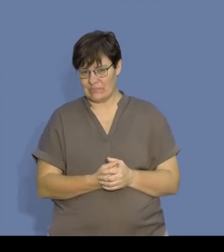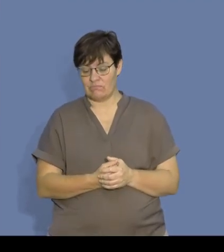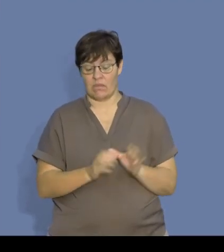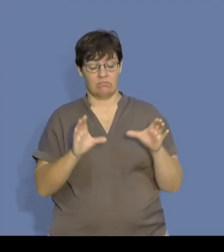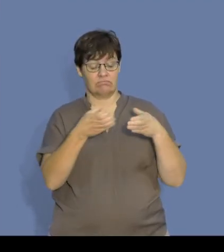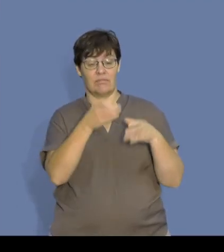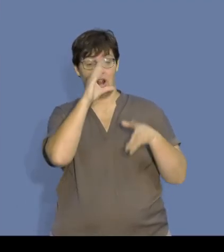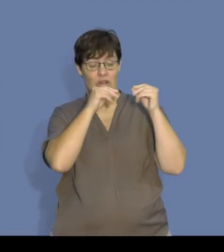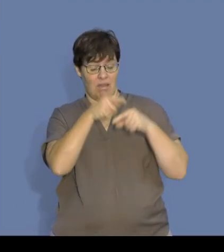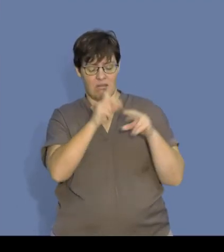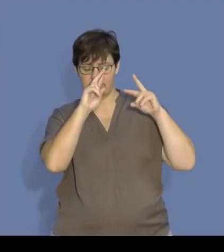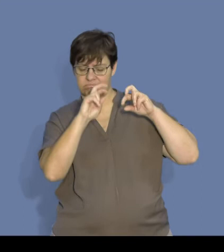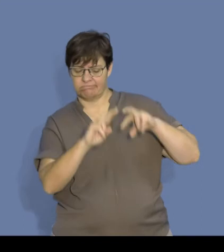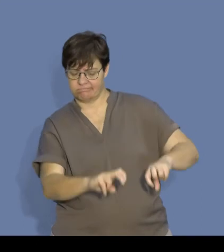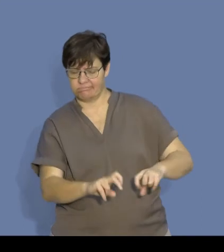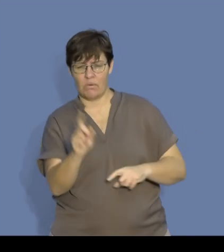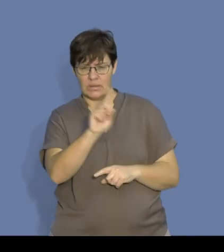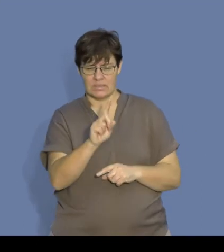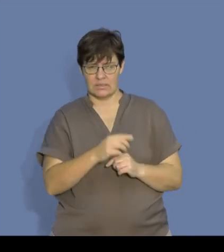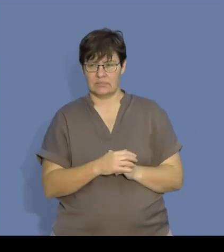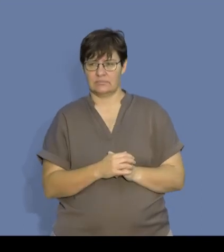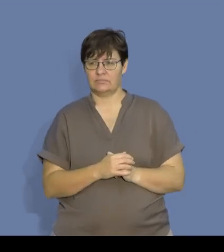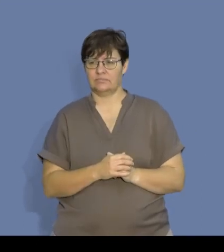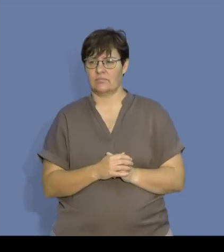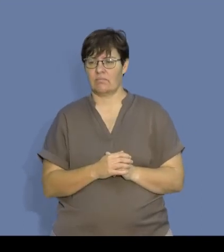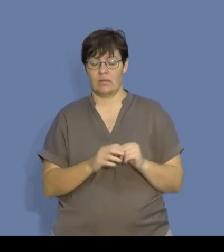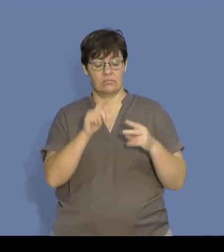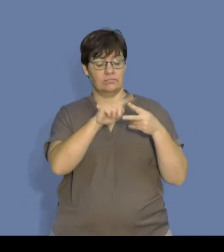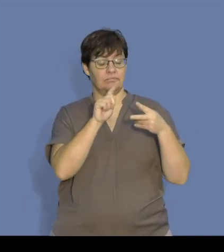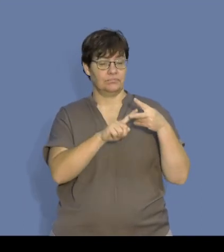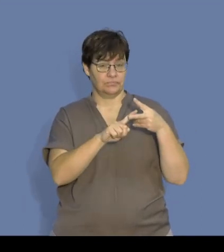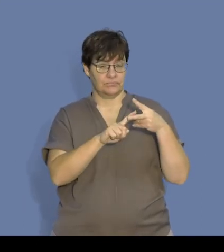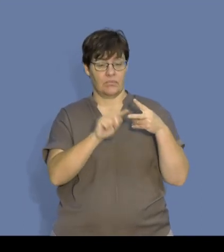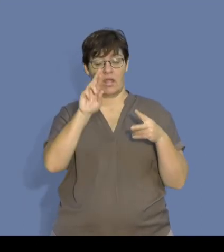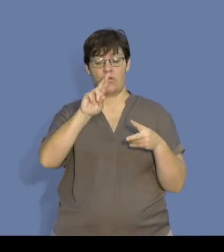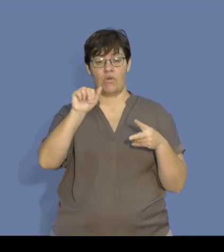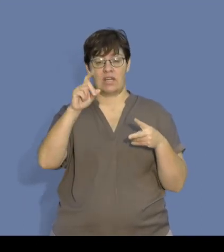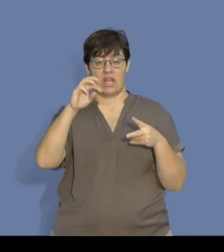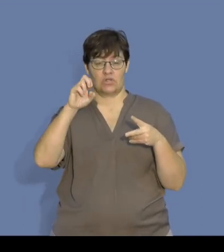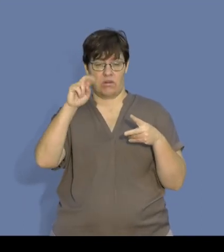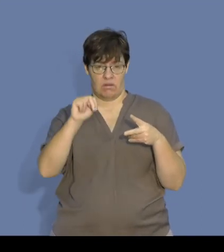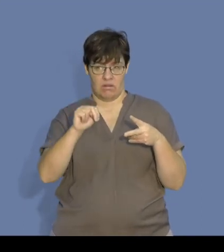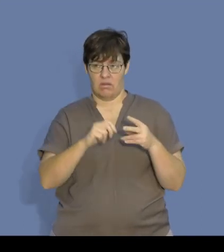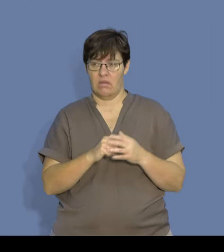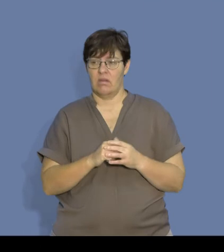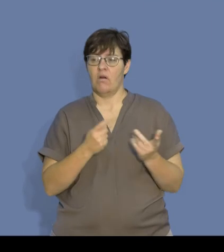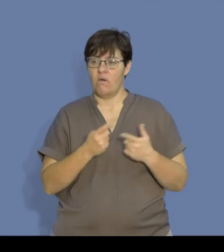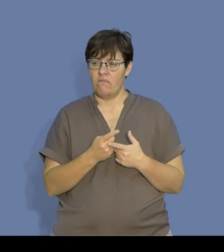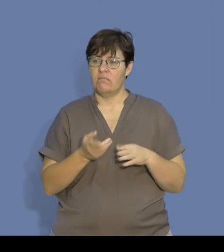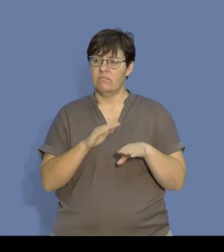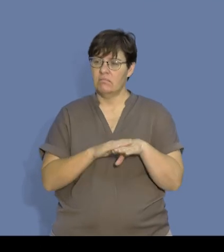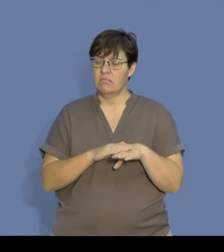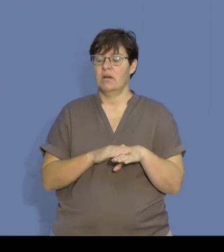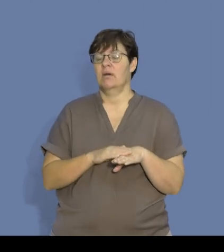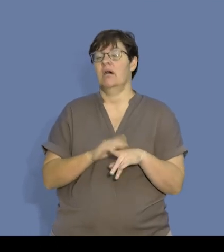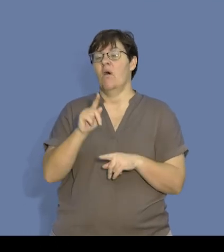learners perform an investigation to compare the effect of two types of radiation on the emission of